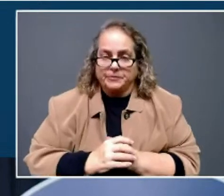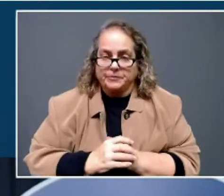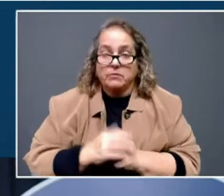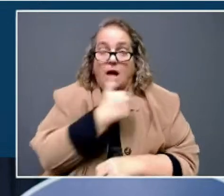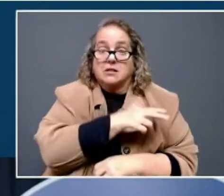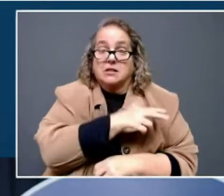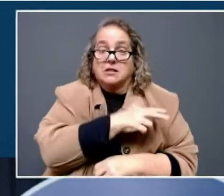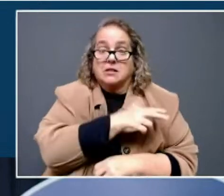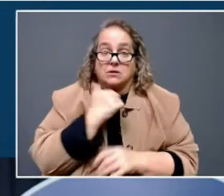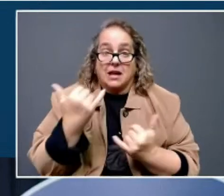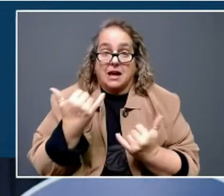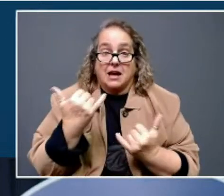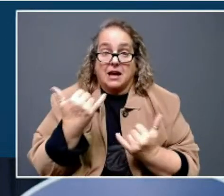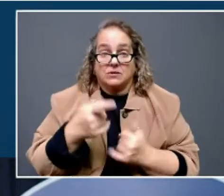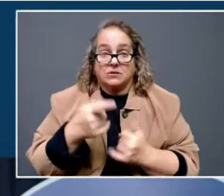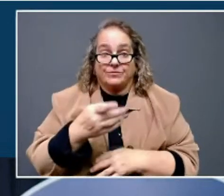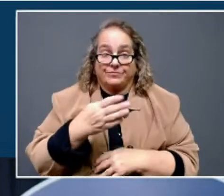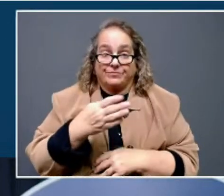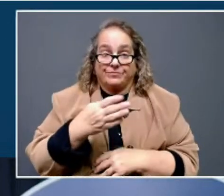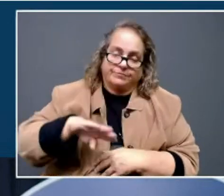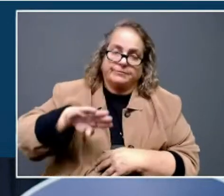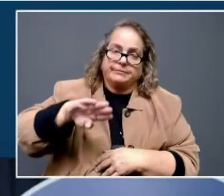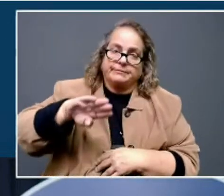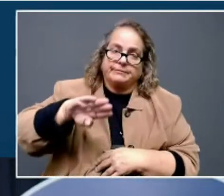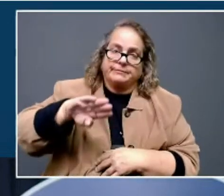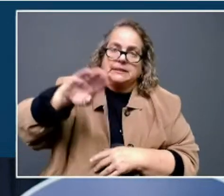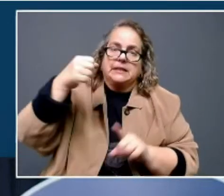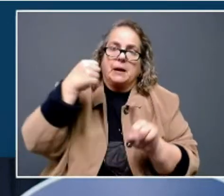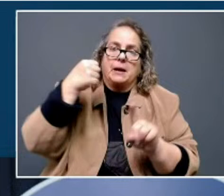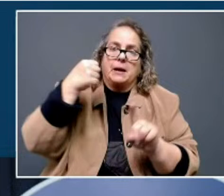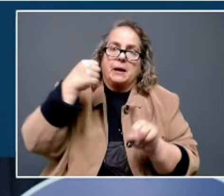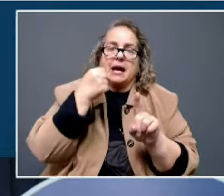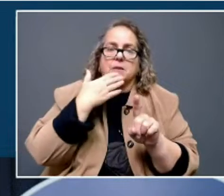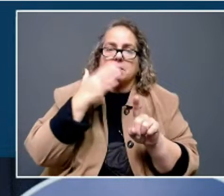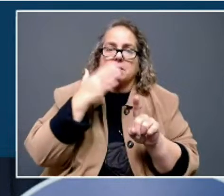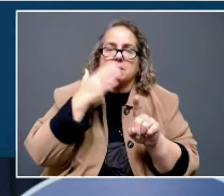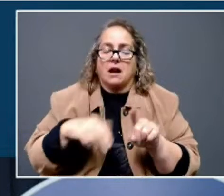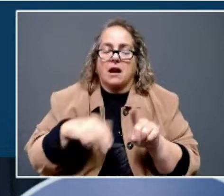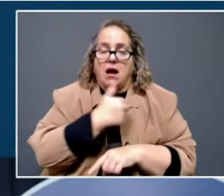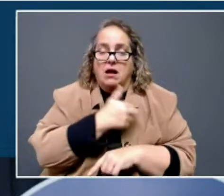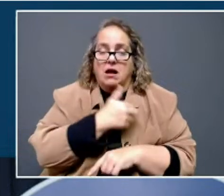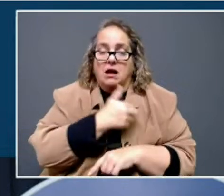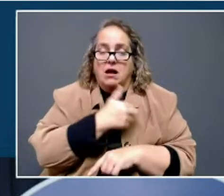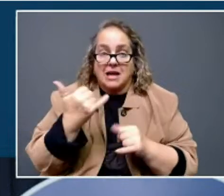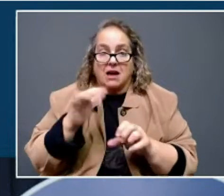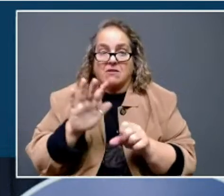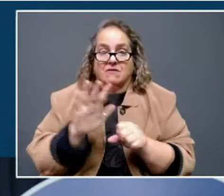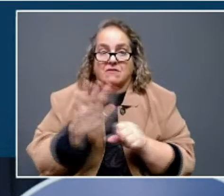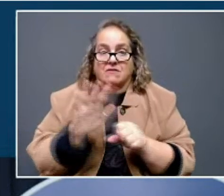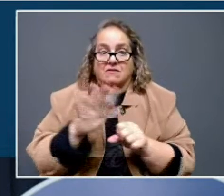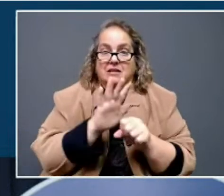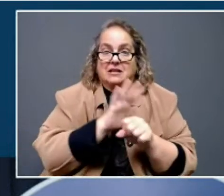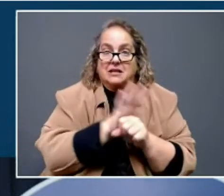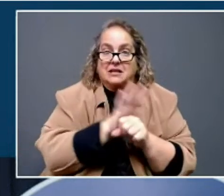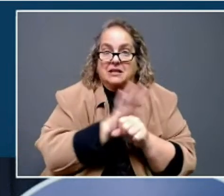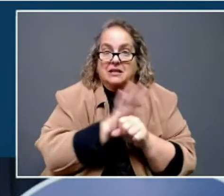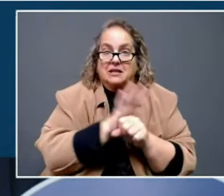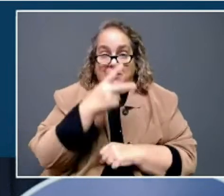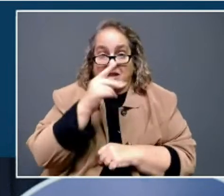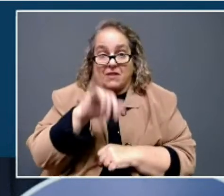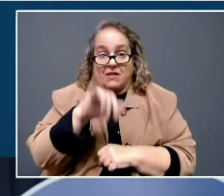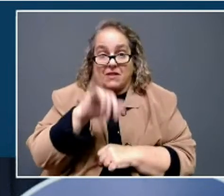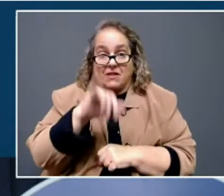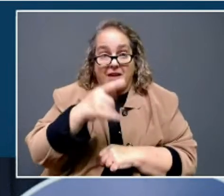Hospitalizations are absolutely being impacted. Our hospitals are now filling up. When you look at this graph, it is